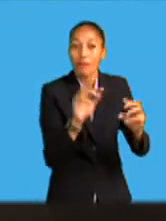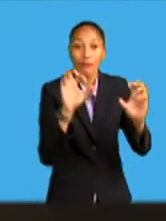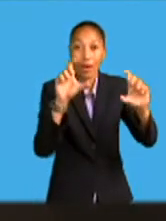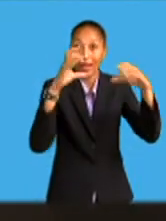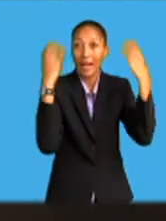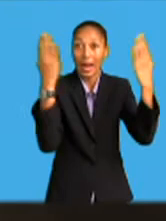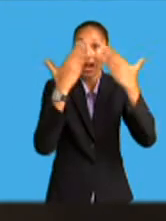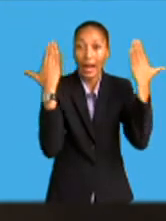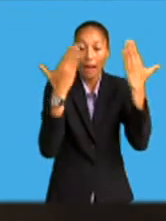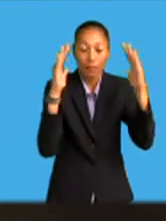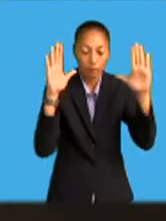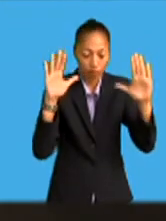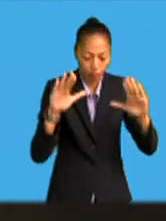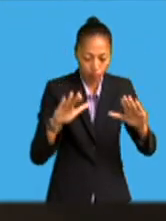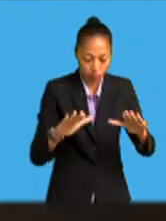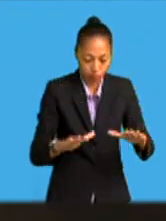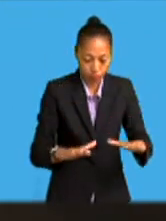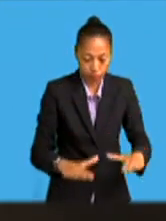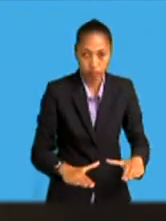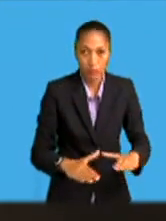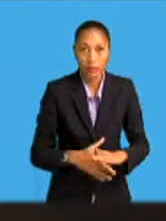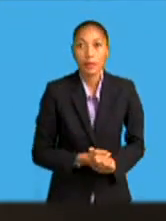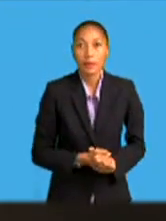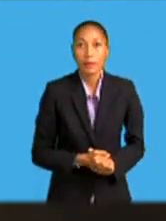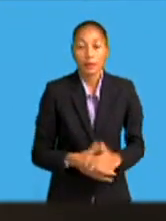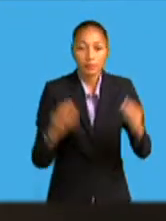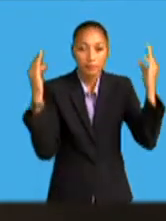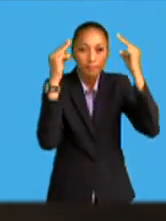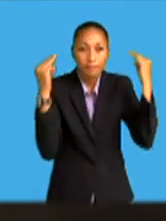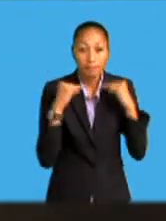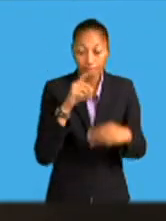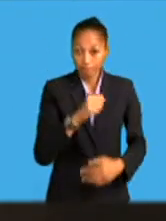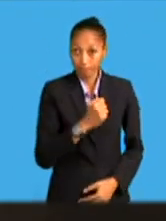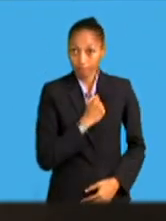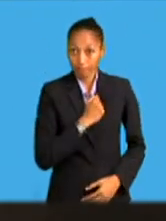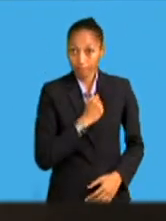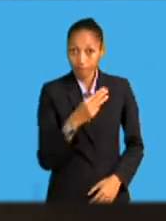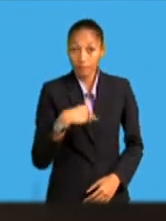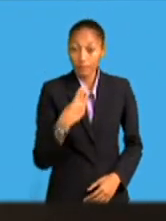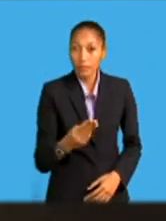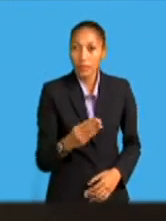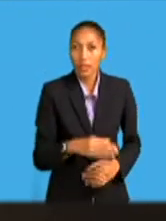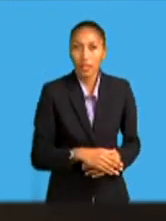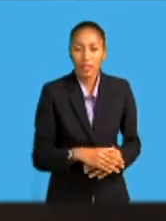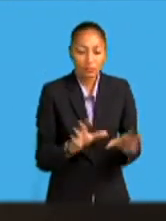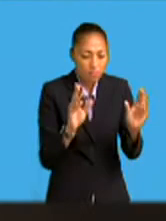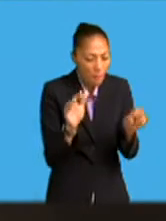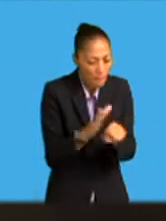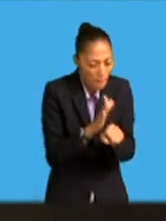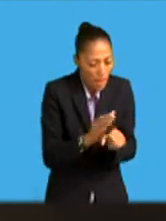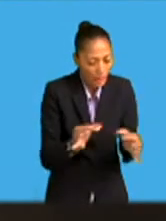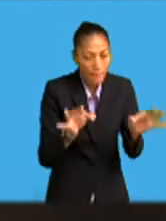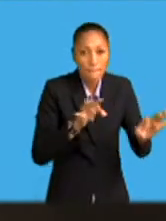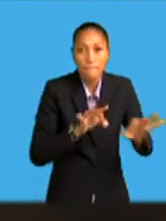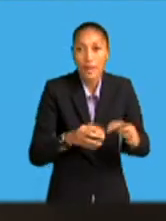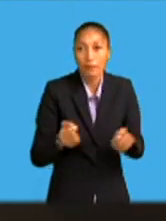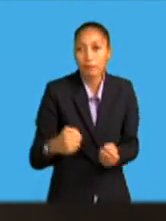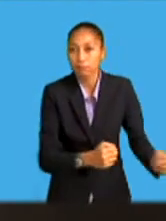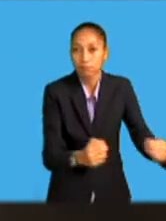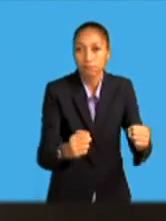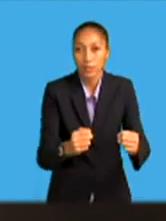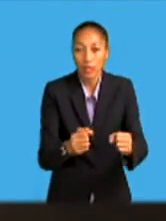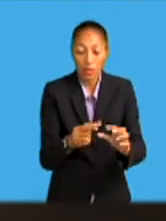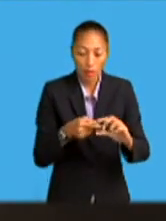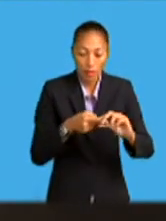emission reduction. Madam Speaker, my ministry is formulating a strategic development plan that will